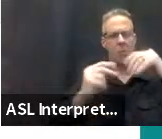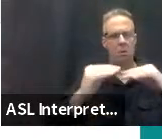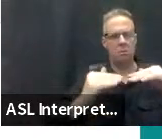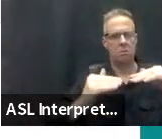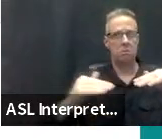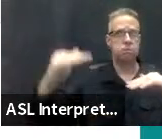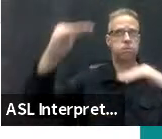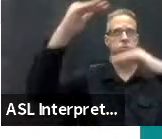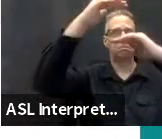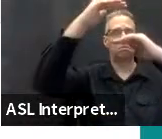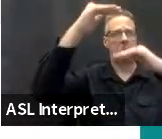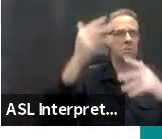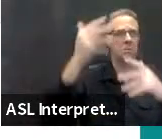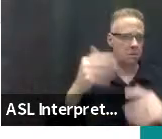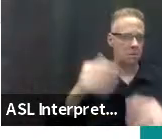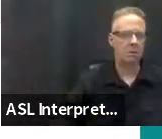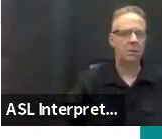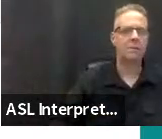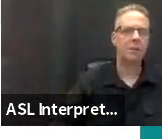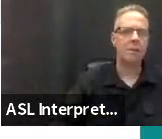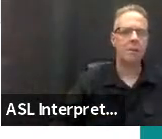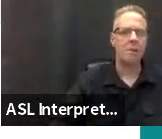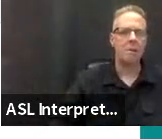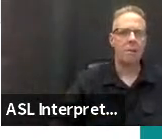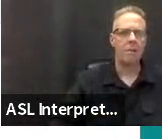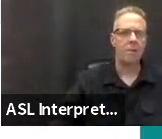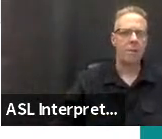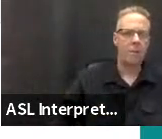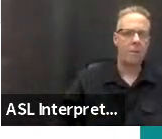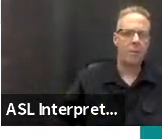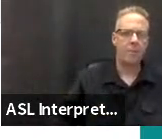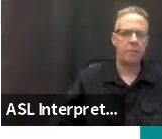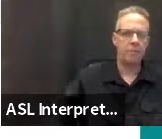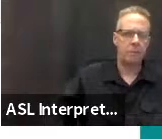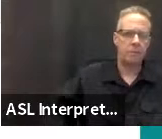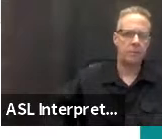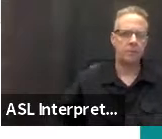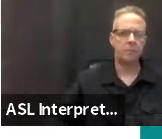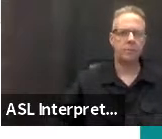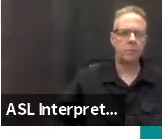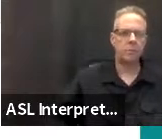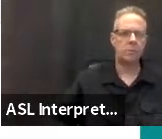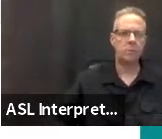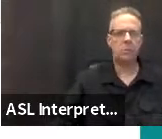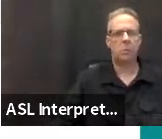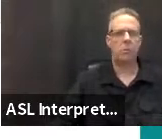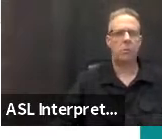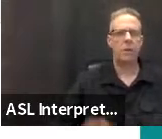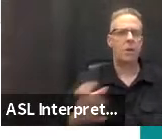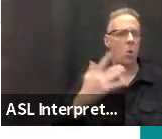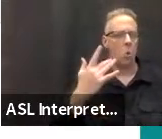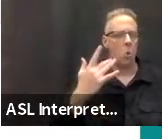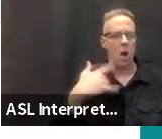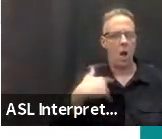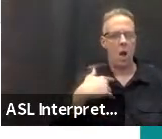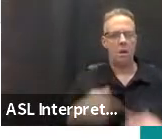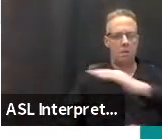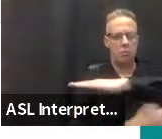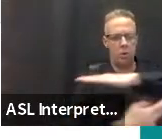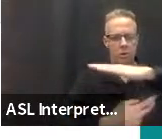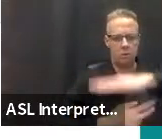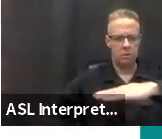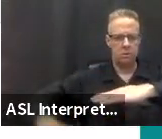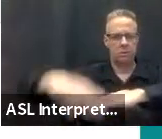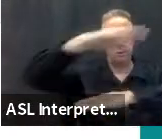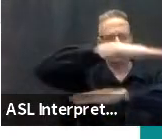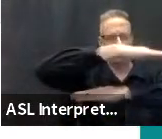So I think what you're getting at there, Thomas, is why stack the bridges, right? Why